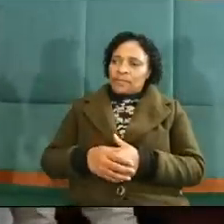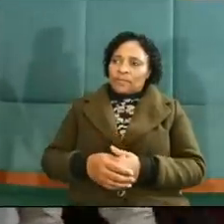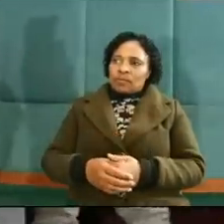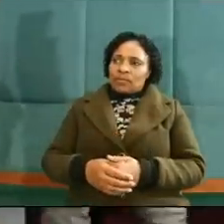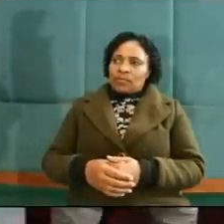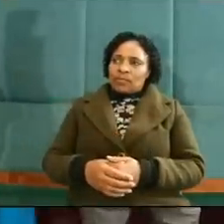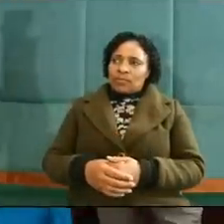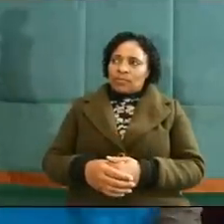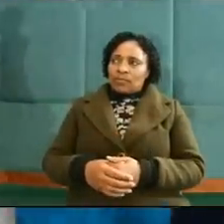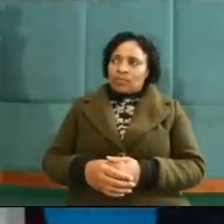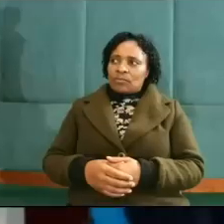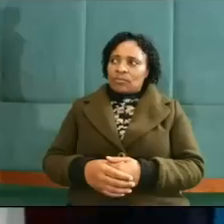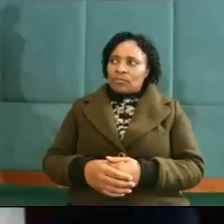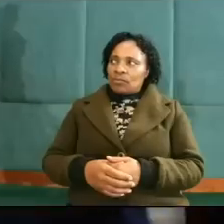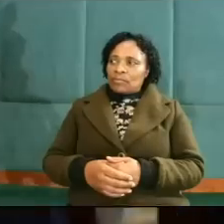As much as you can.